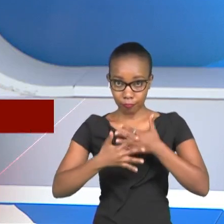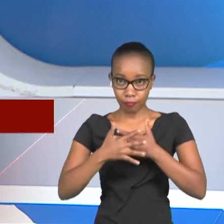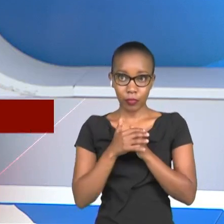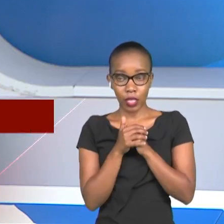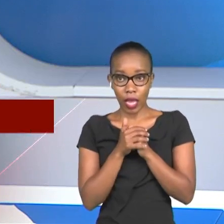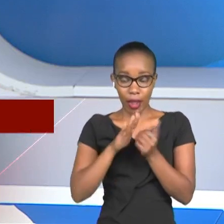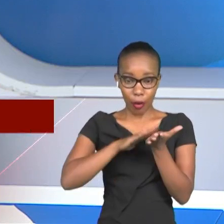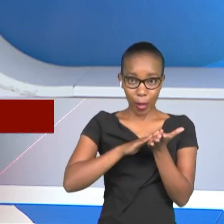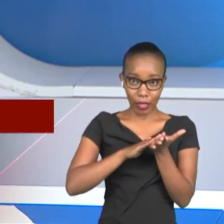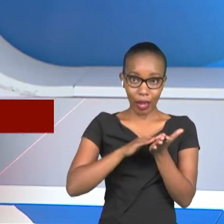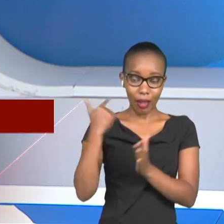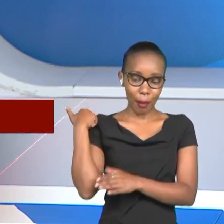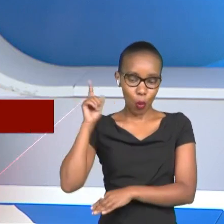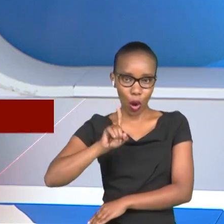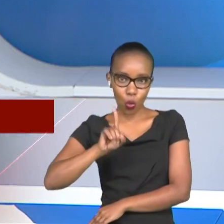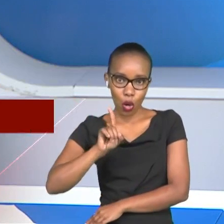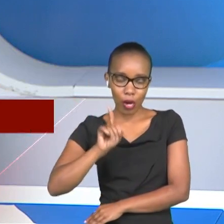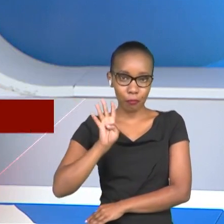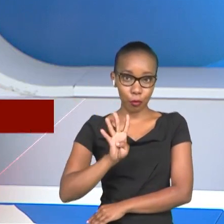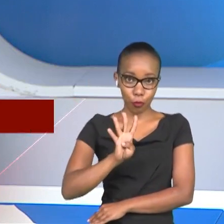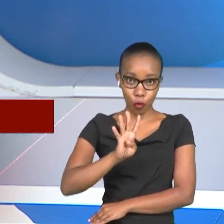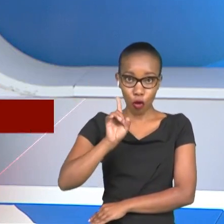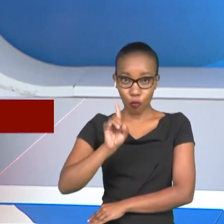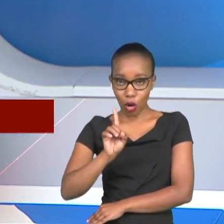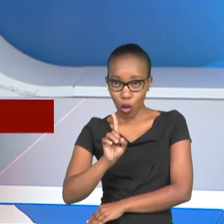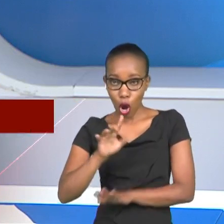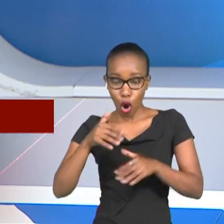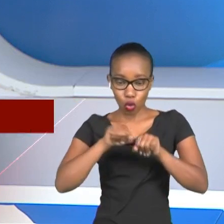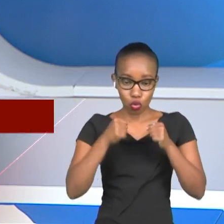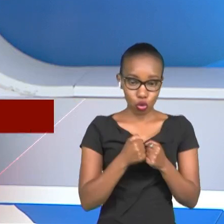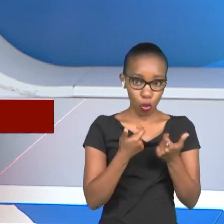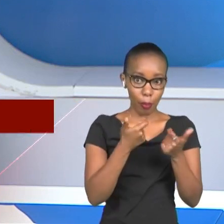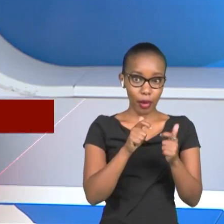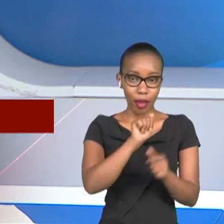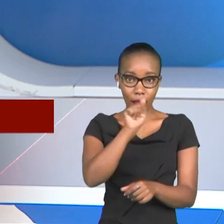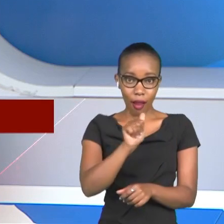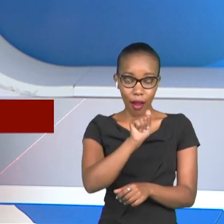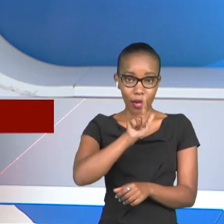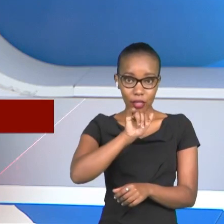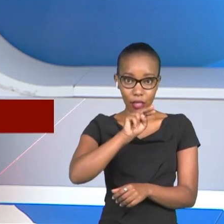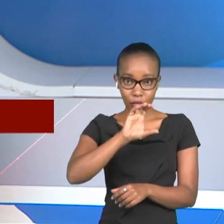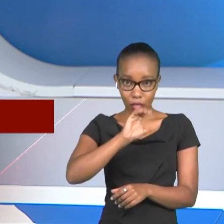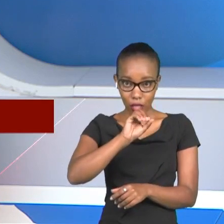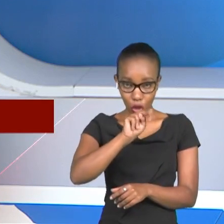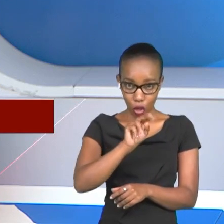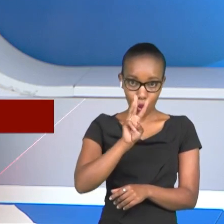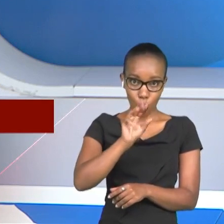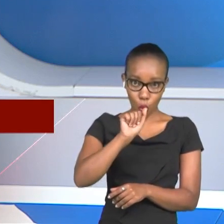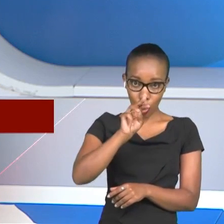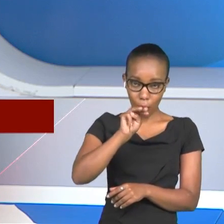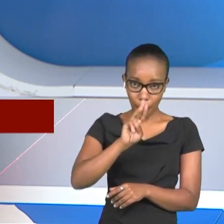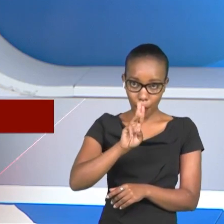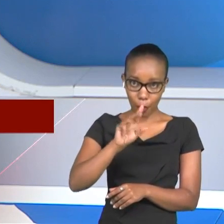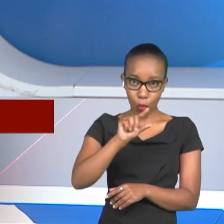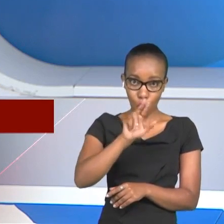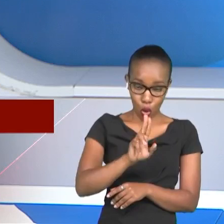via our SMS line 111 on my social media handles at Lincoln Wambogo and at SWITCHTVKENYA. And to kick us off is